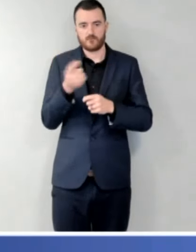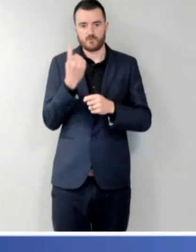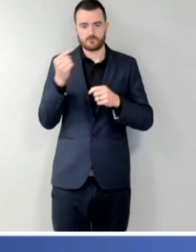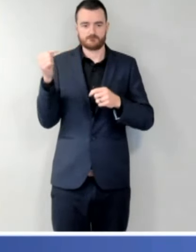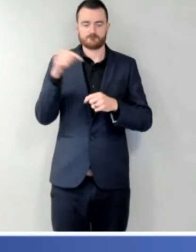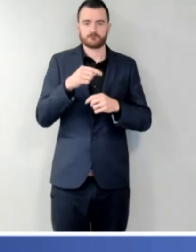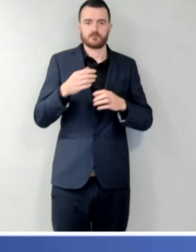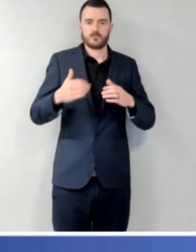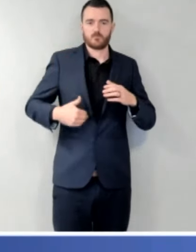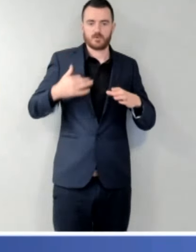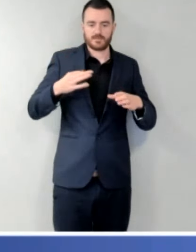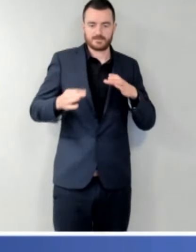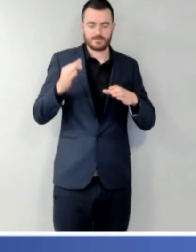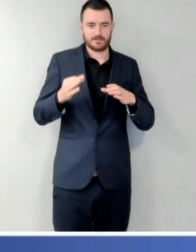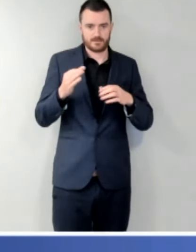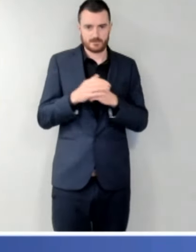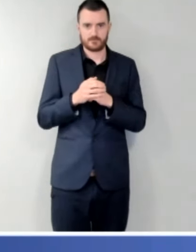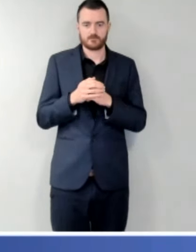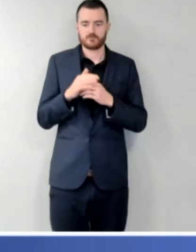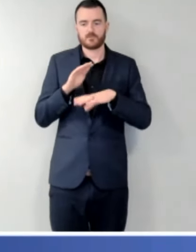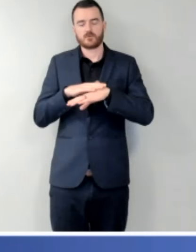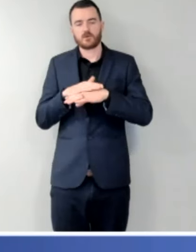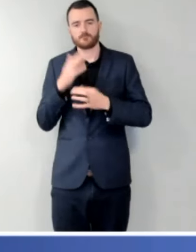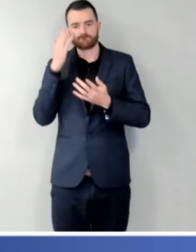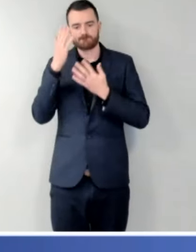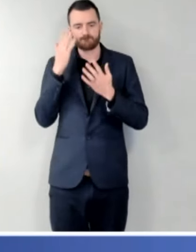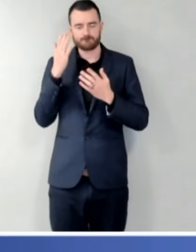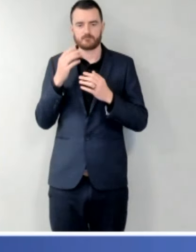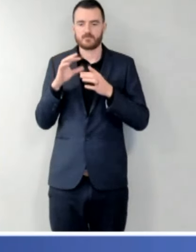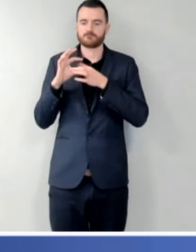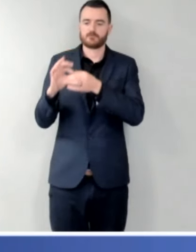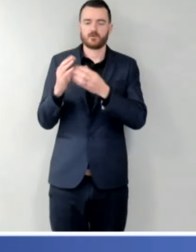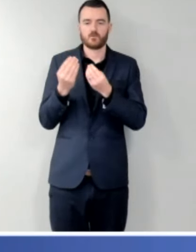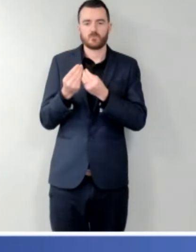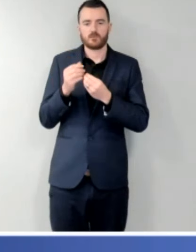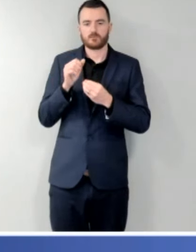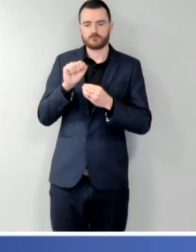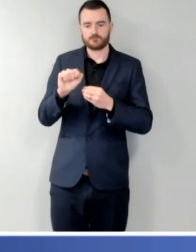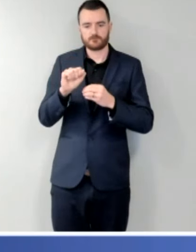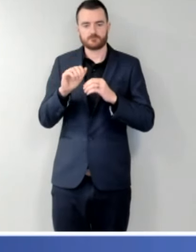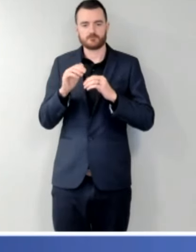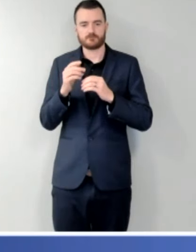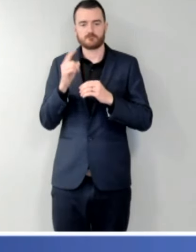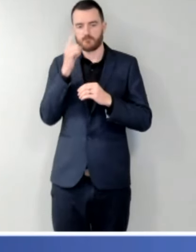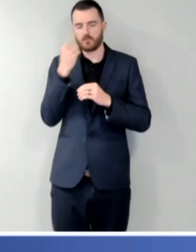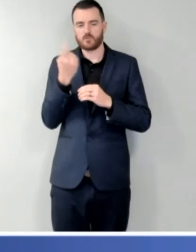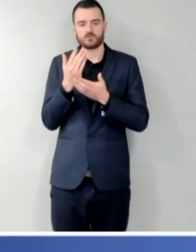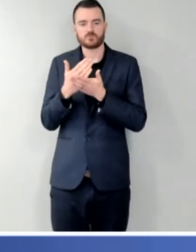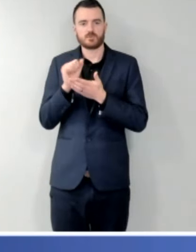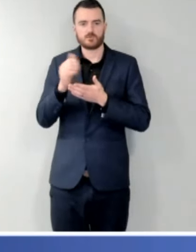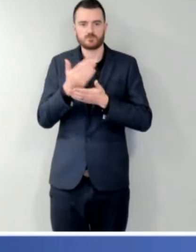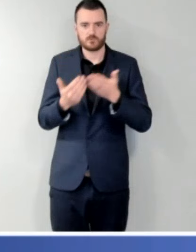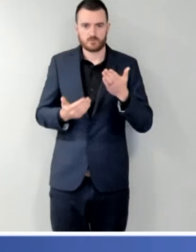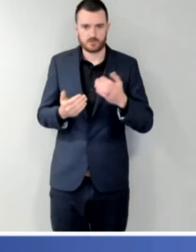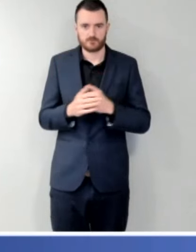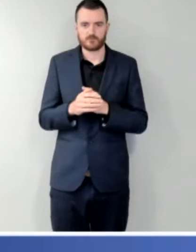back of the room. It's a time for you to reflect, perhaps reconnect with some of those who share your story. During the morning, so we also do invite